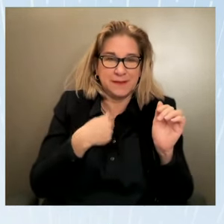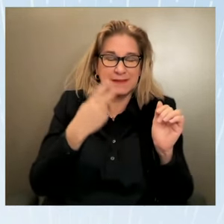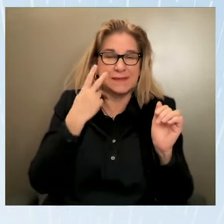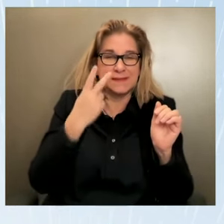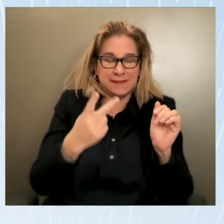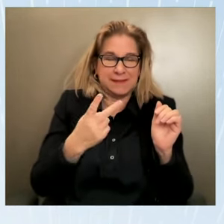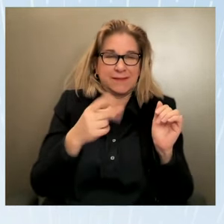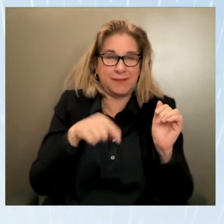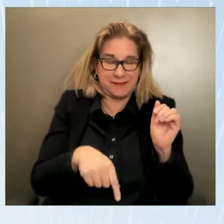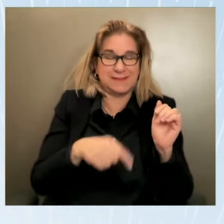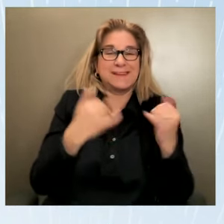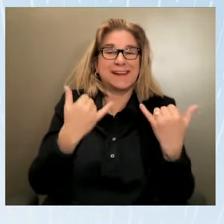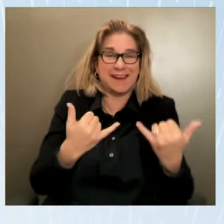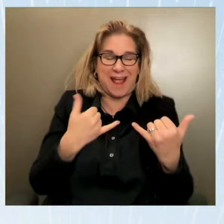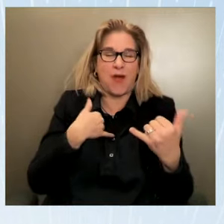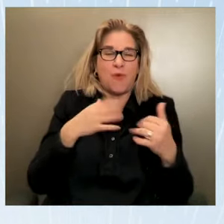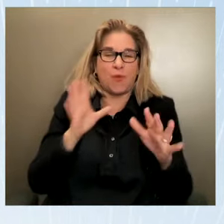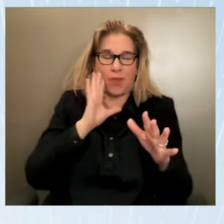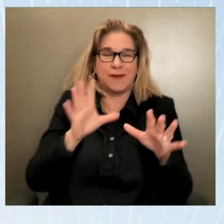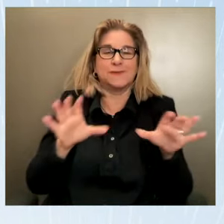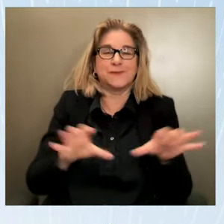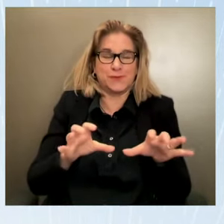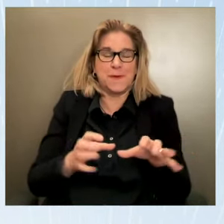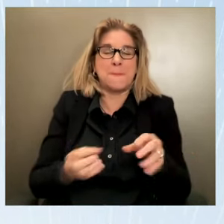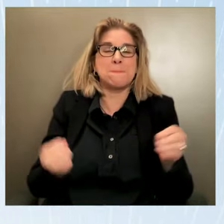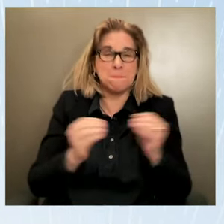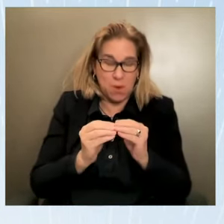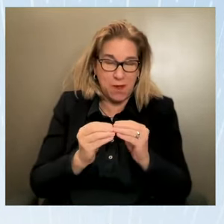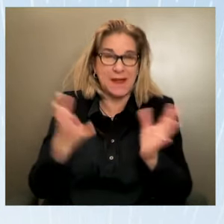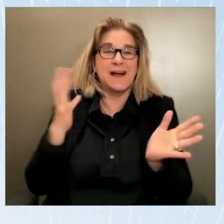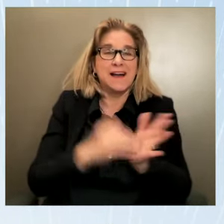for the time today, but thanks especially for the work every